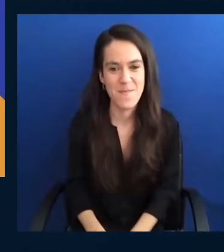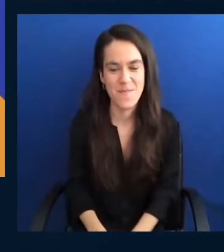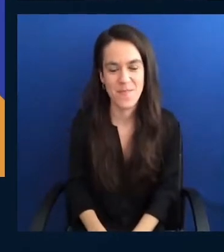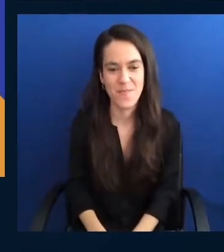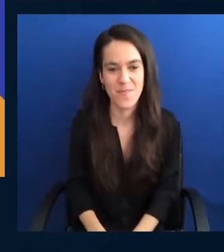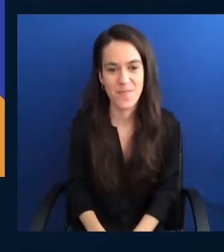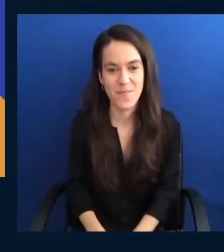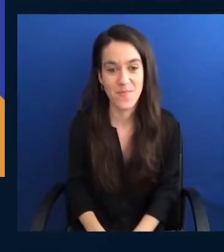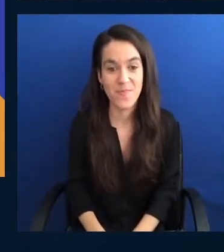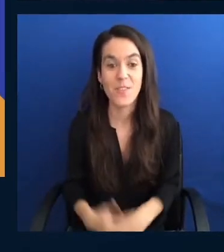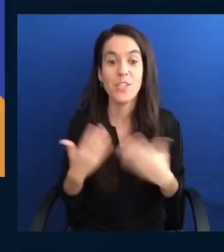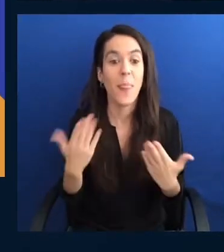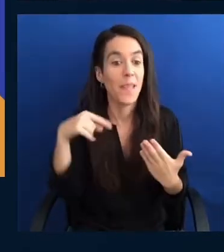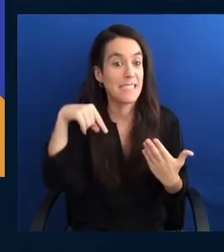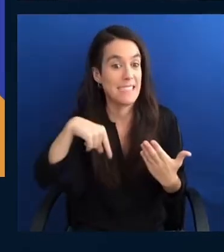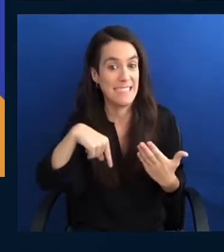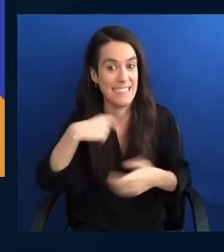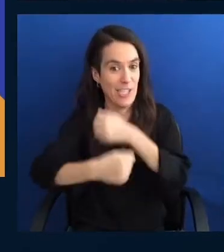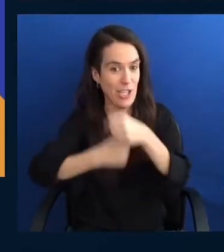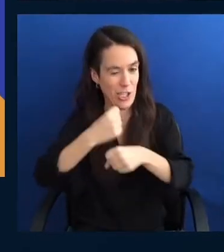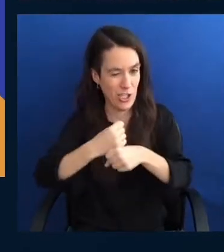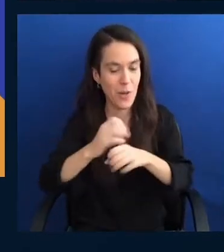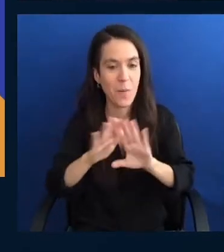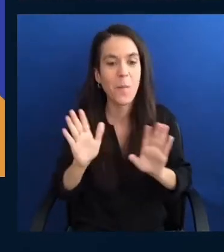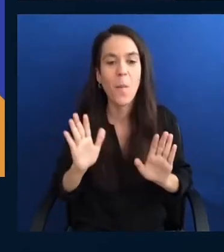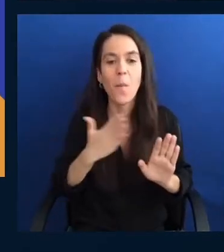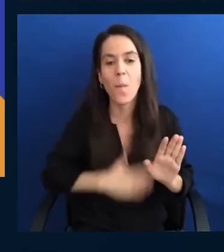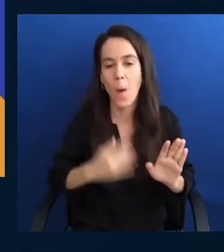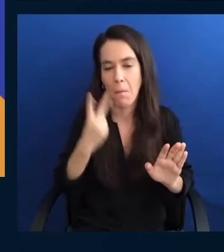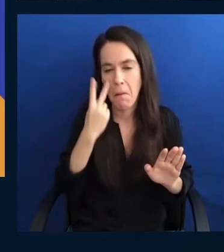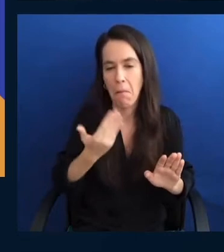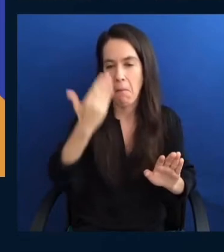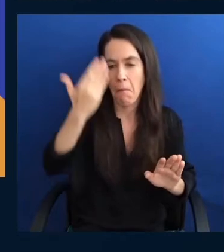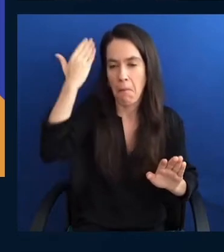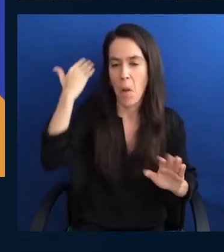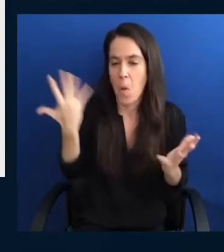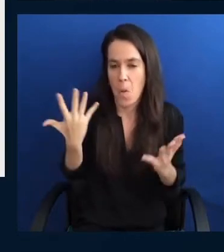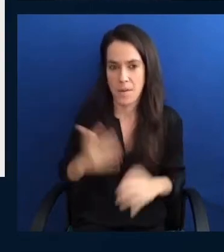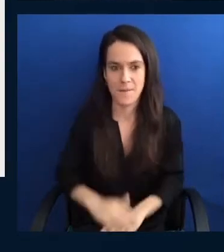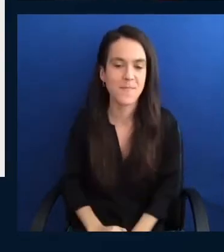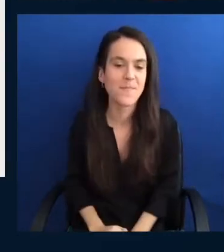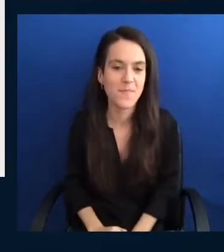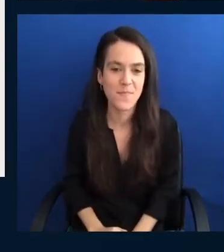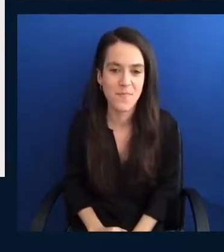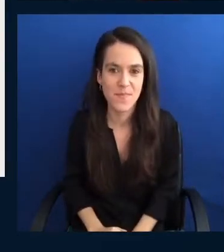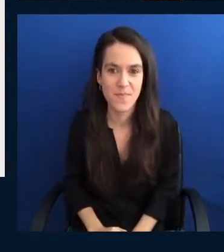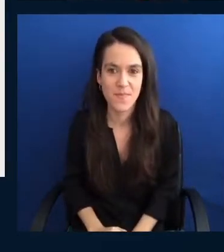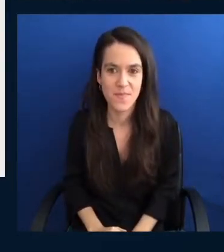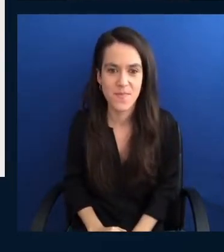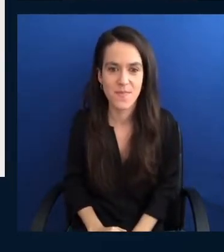year. Let's go through a couple of the releases that we've been through already. First, we